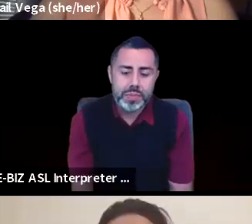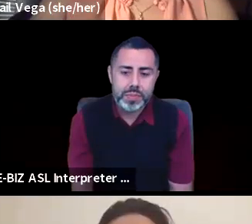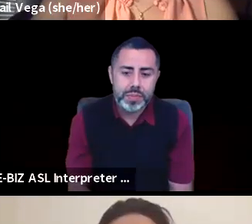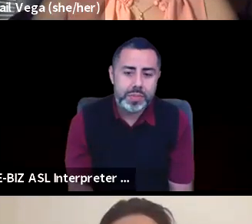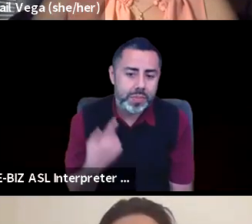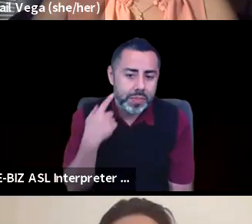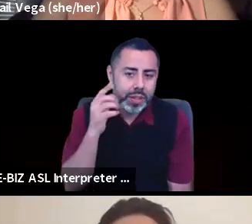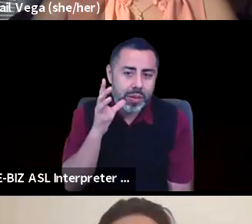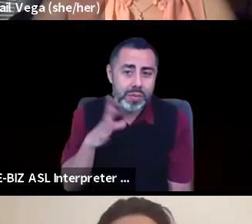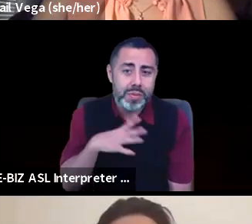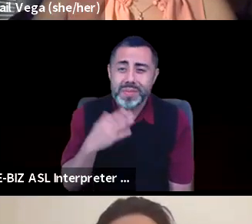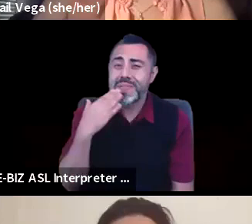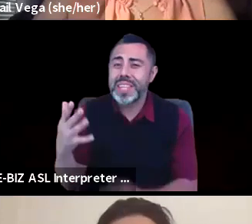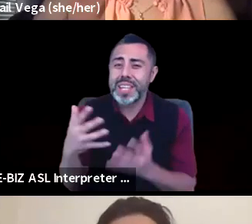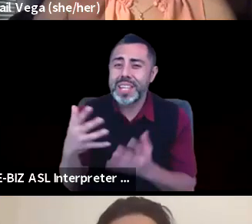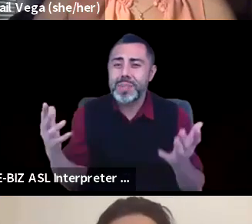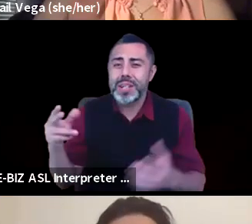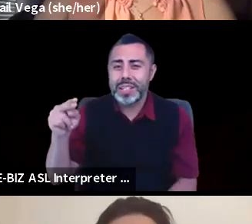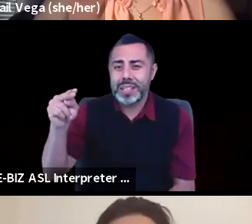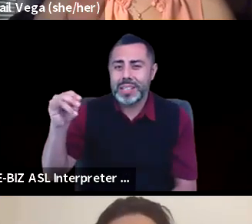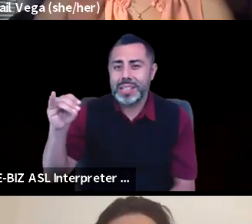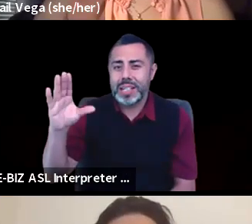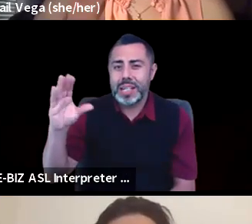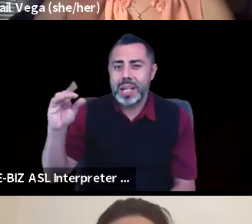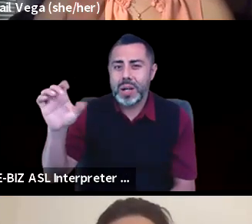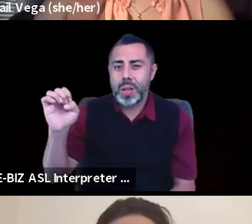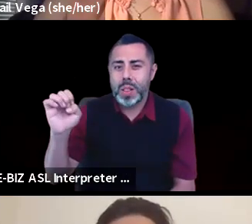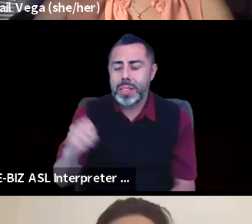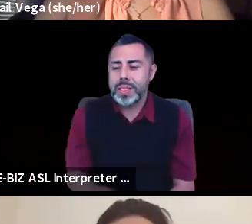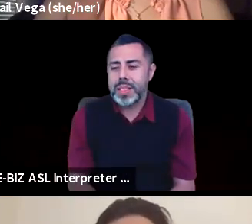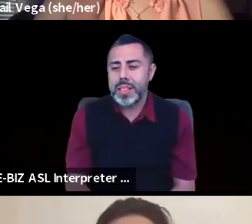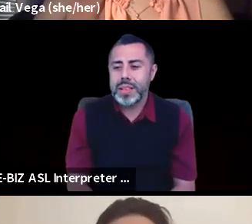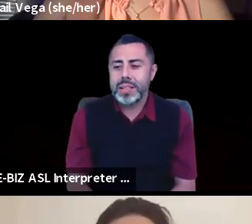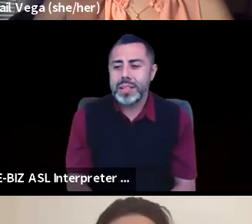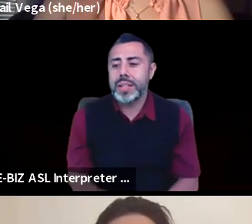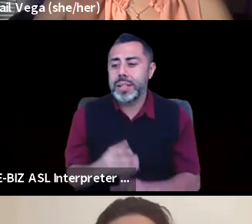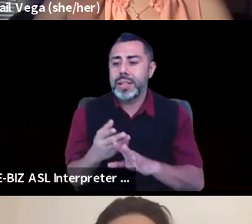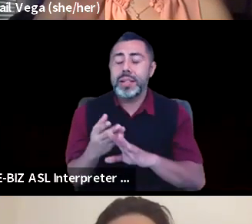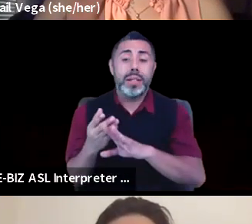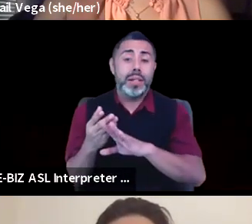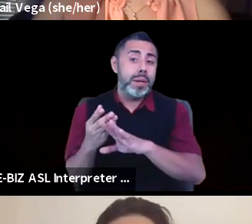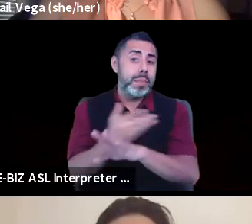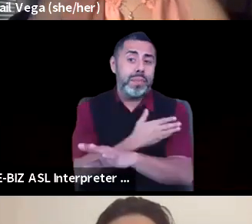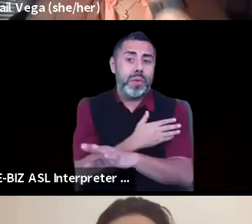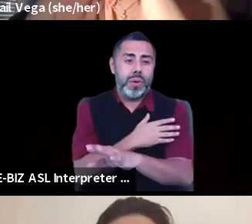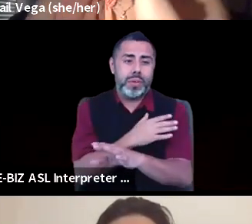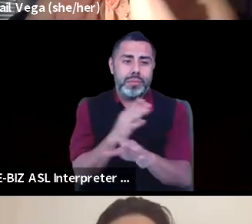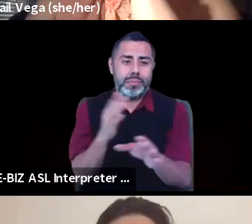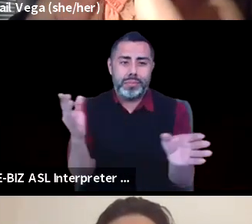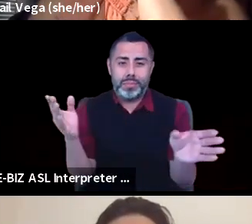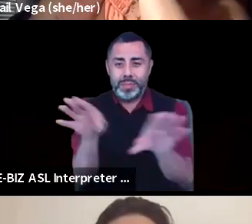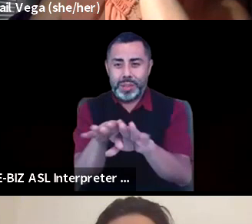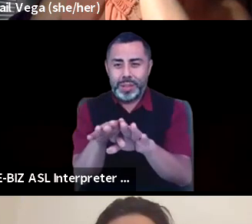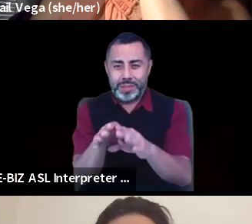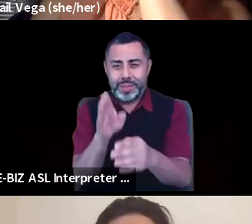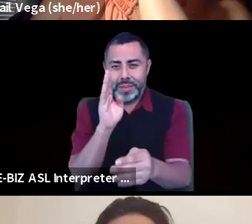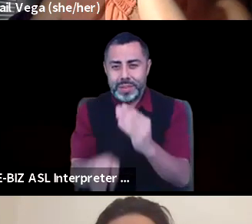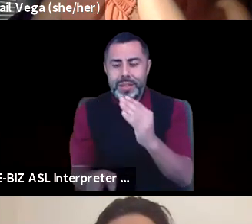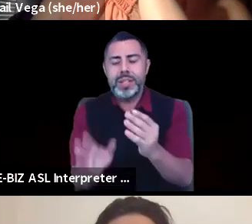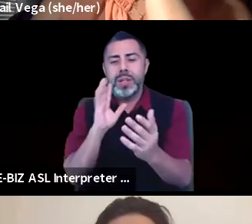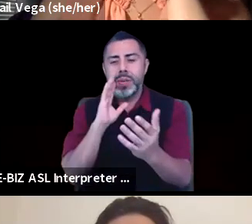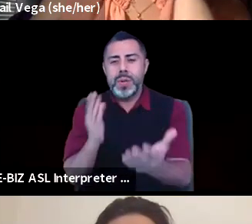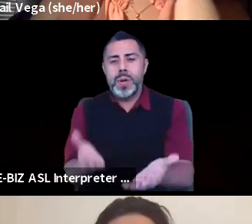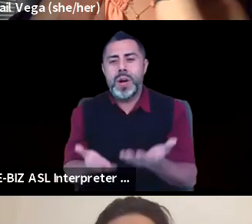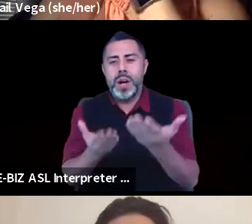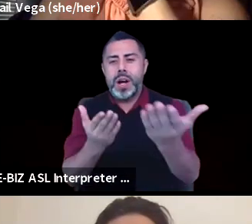Thank you so much, Nicole. So before we completely close out, we want to offer an exercise.